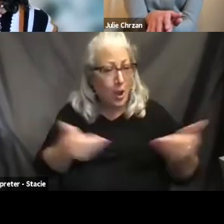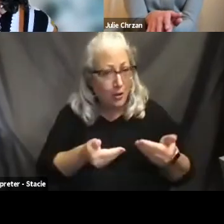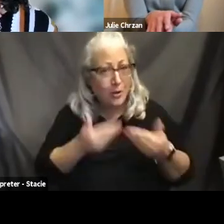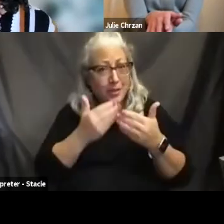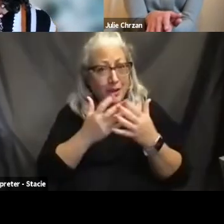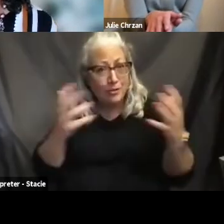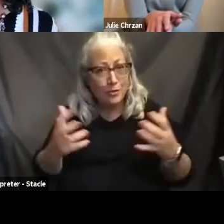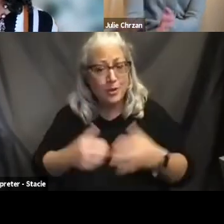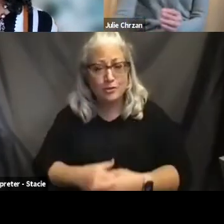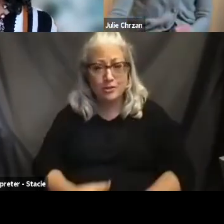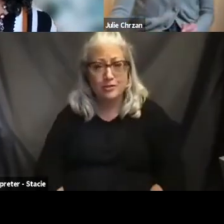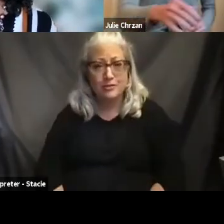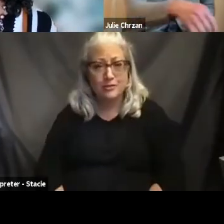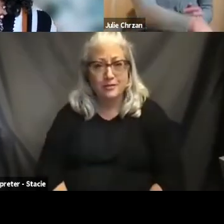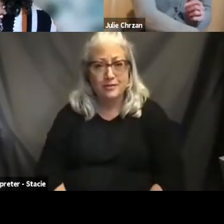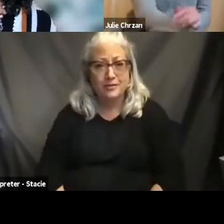much.